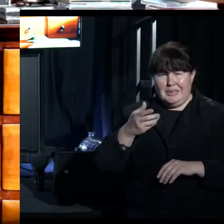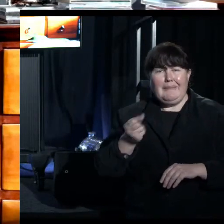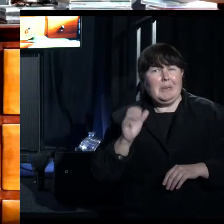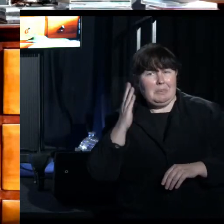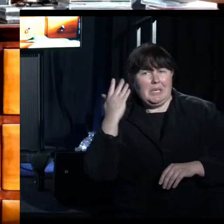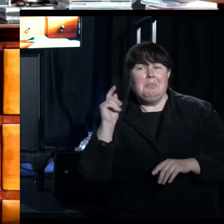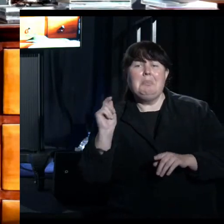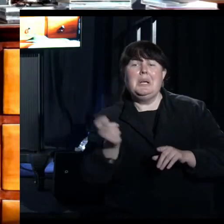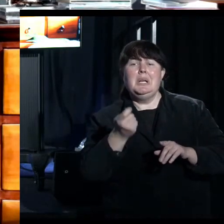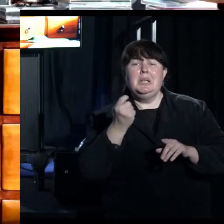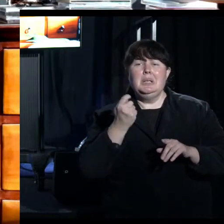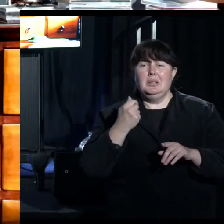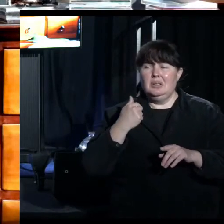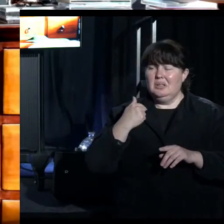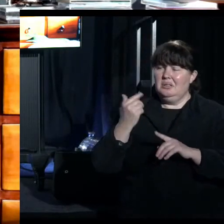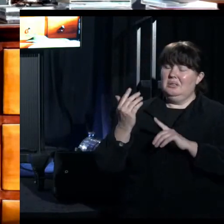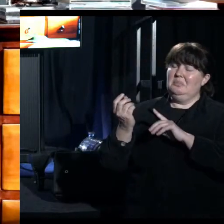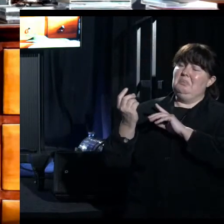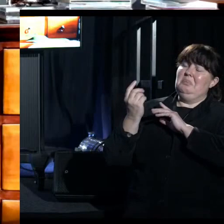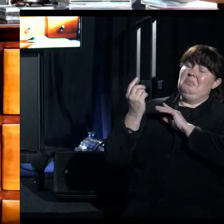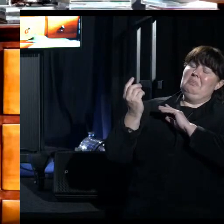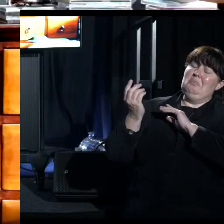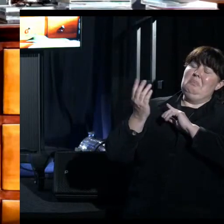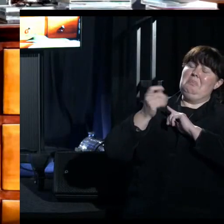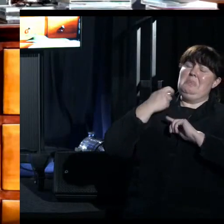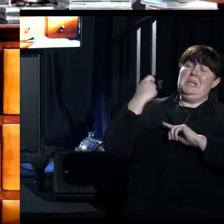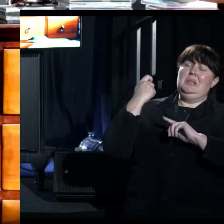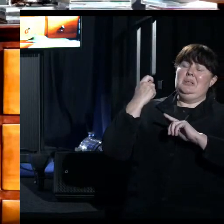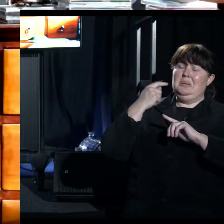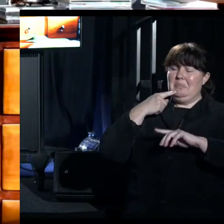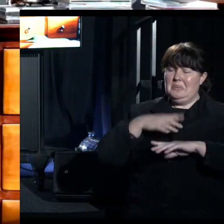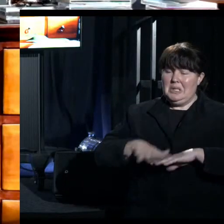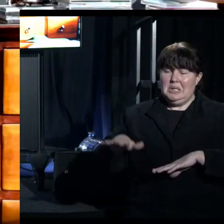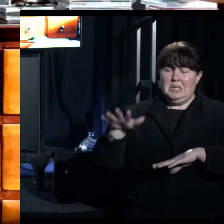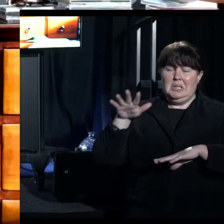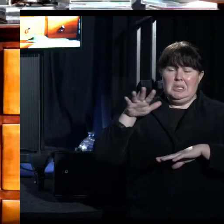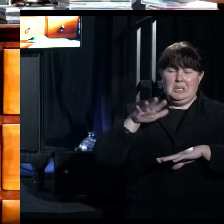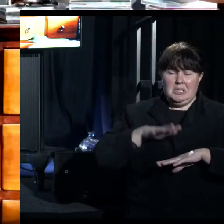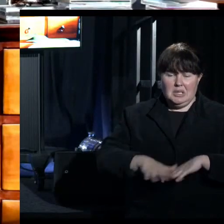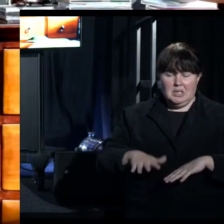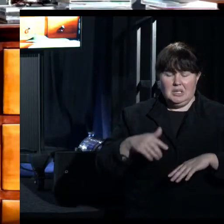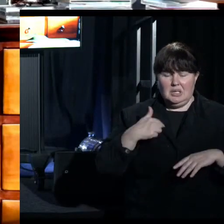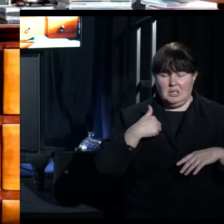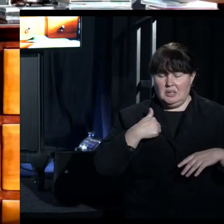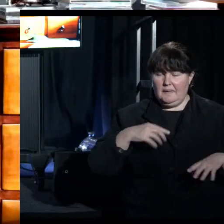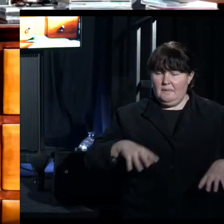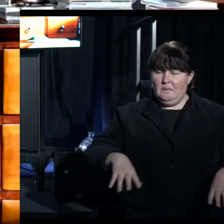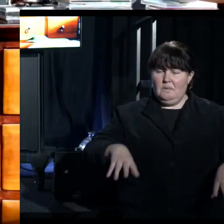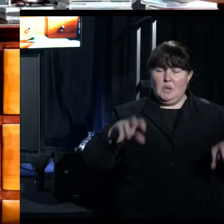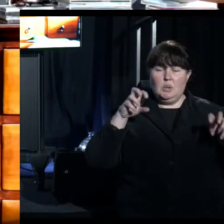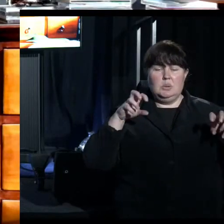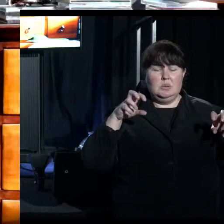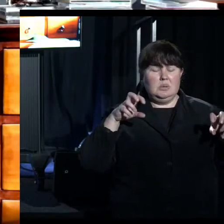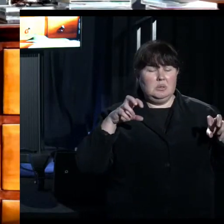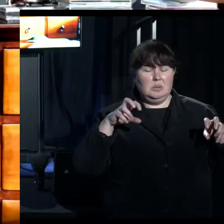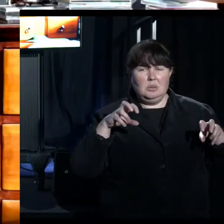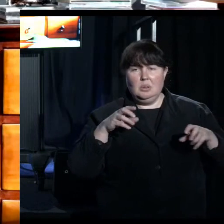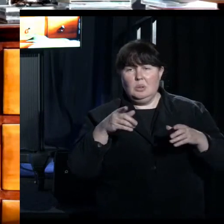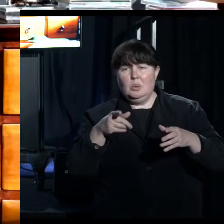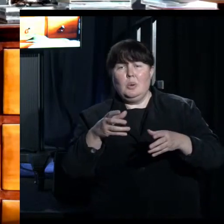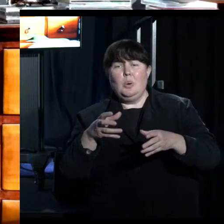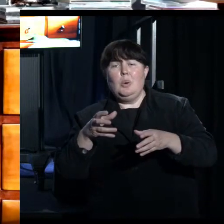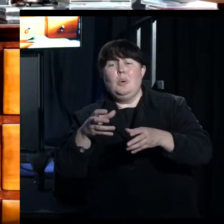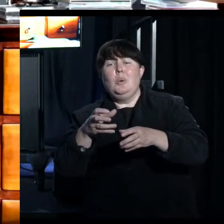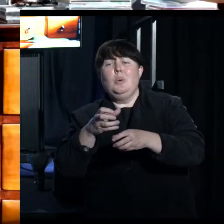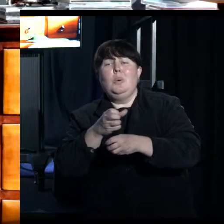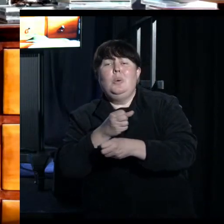was holding. You were frozen. I was frozen. They were bidding. You were being bidden.